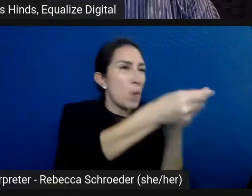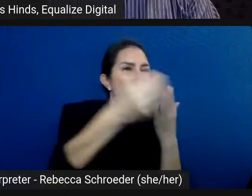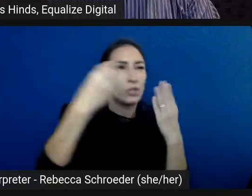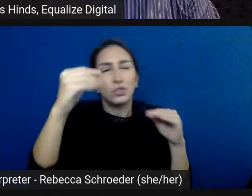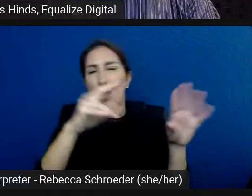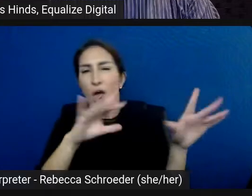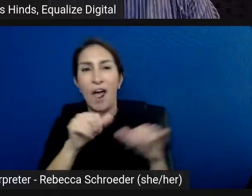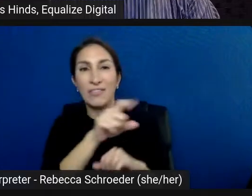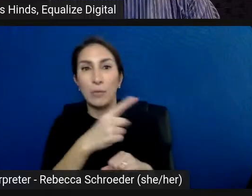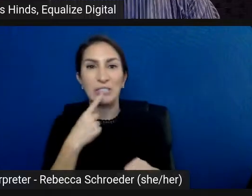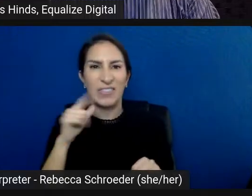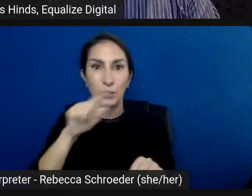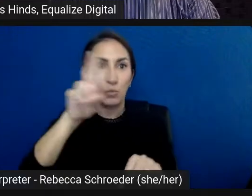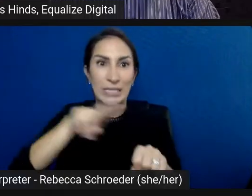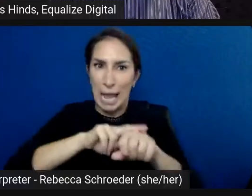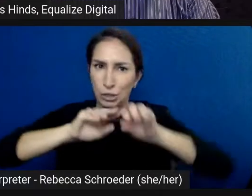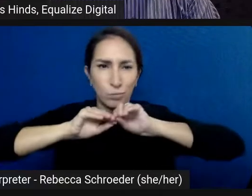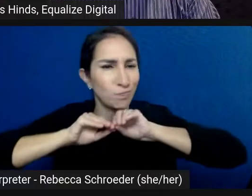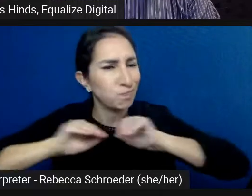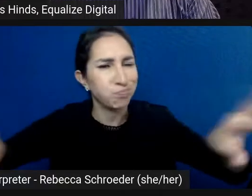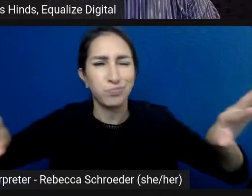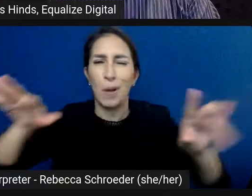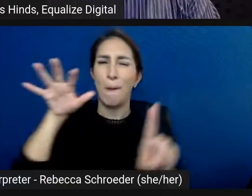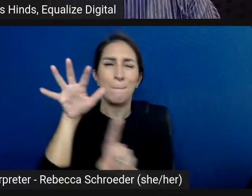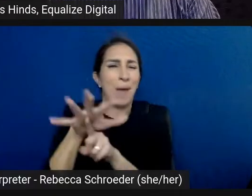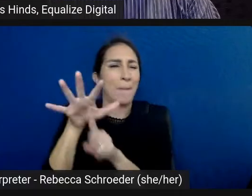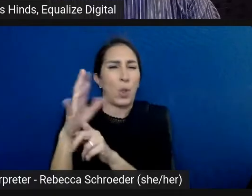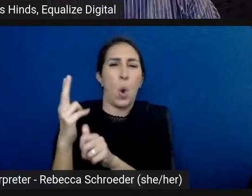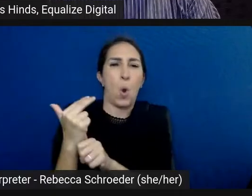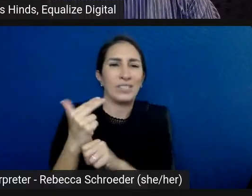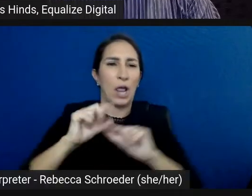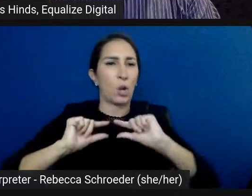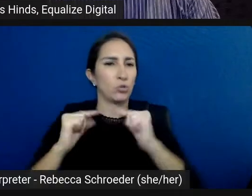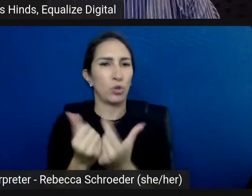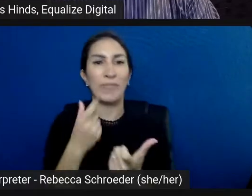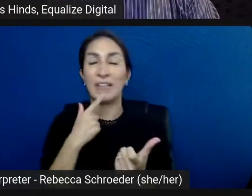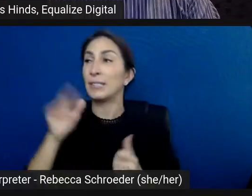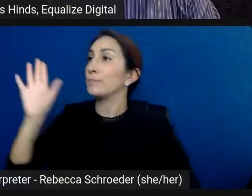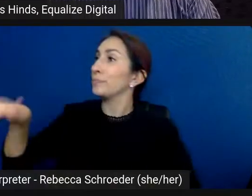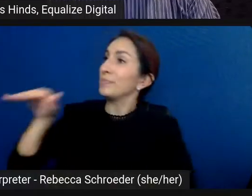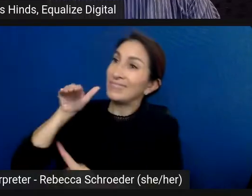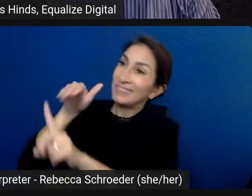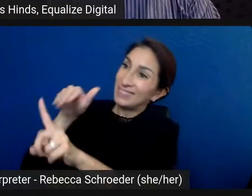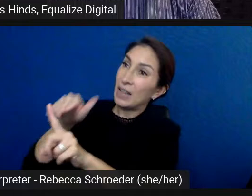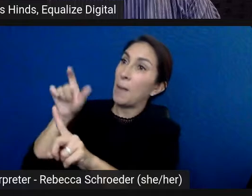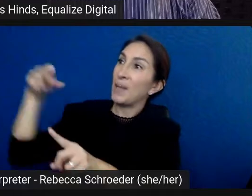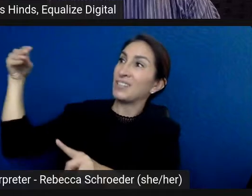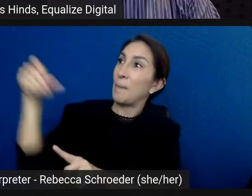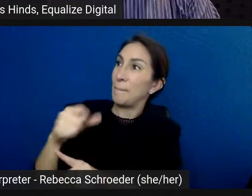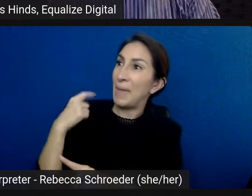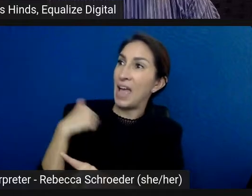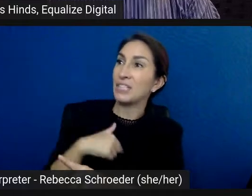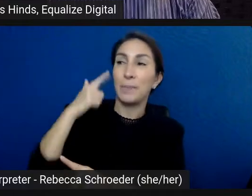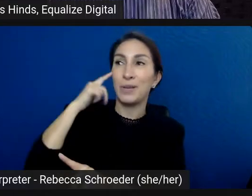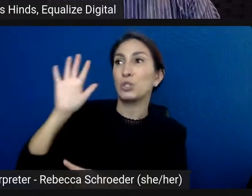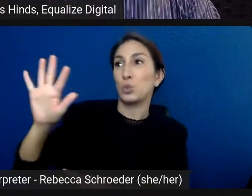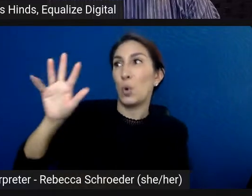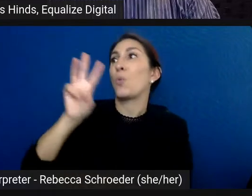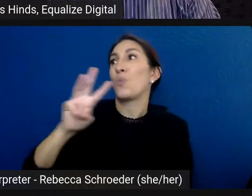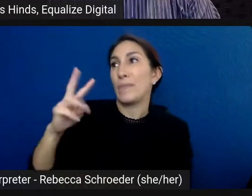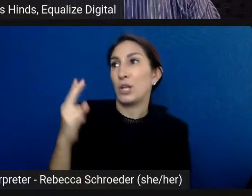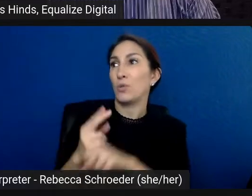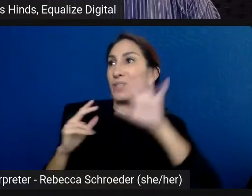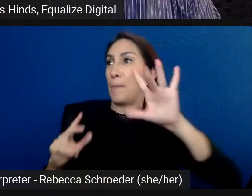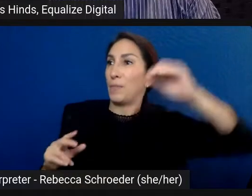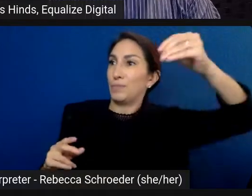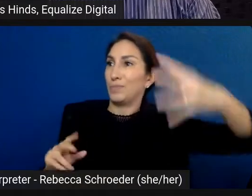a nationally known hotel chain. And they were basically saying like, pay us a, settlement because your website uses drop down menus. And like,